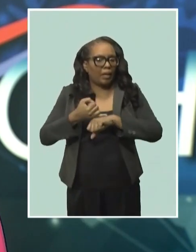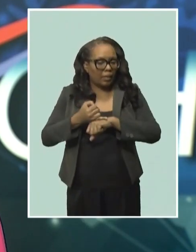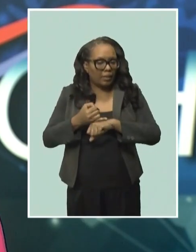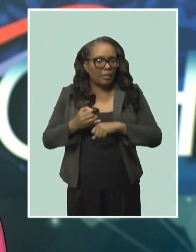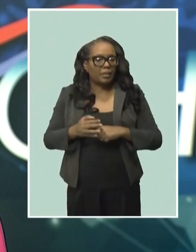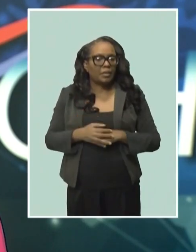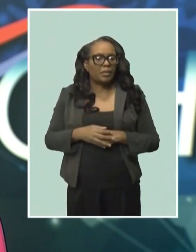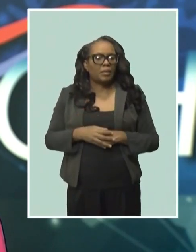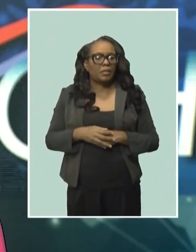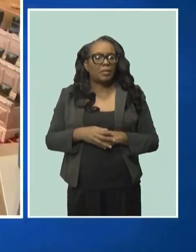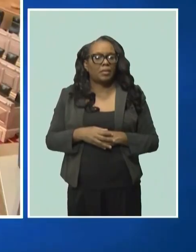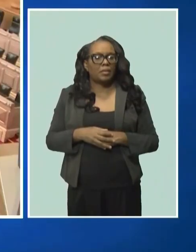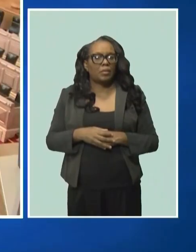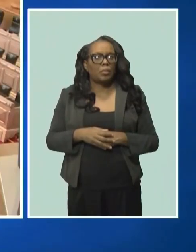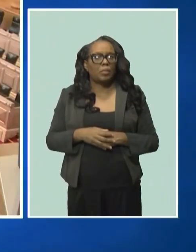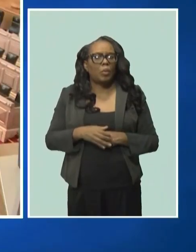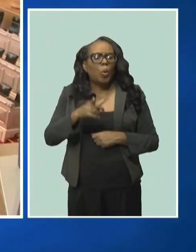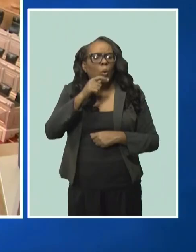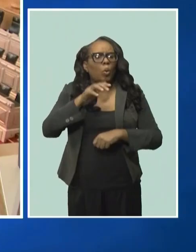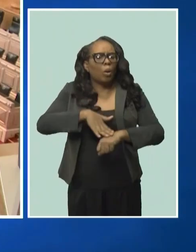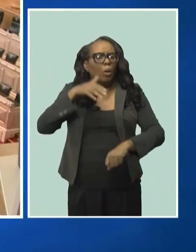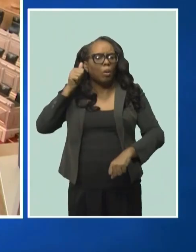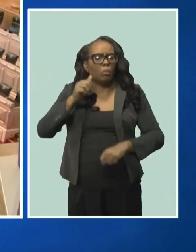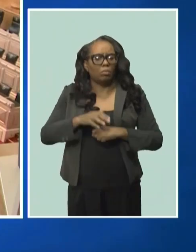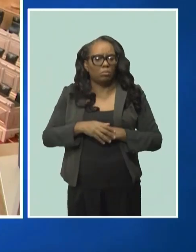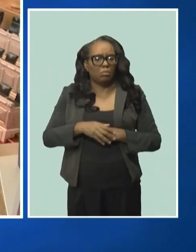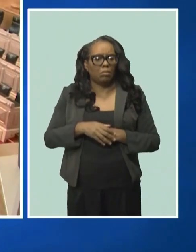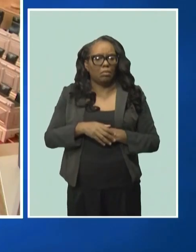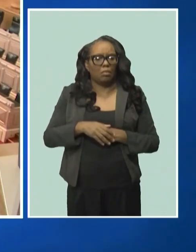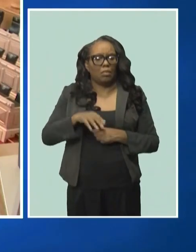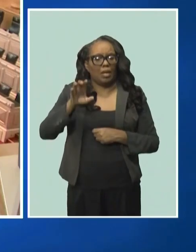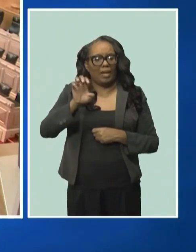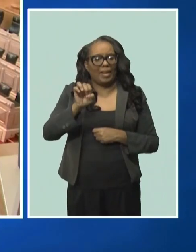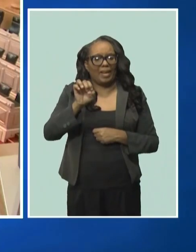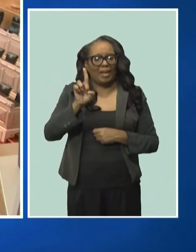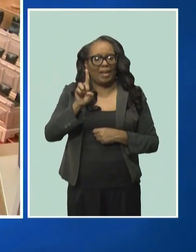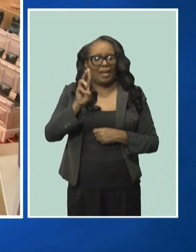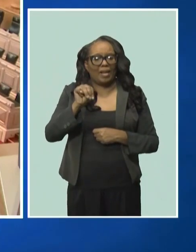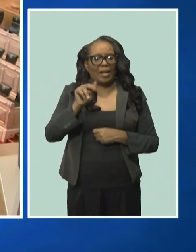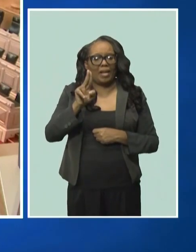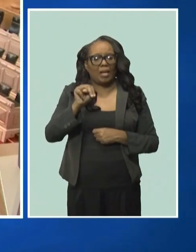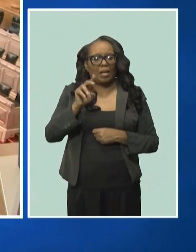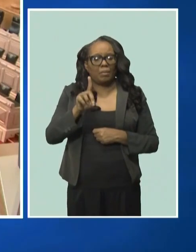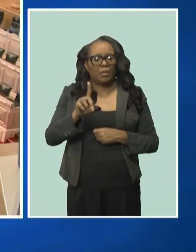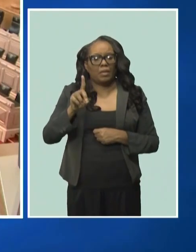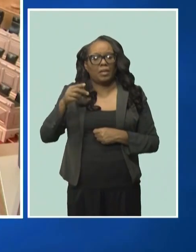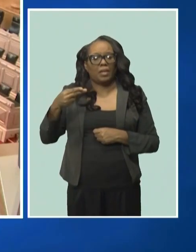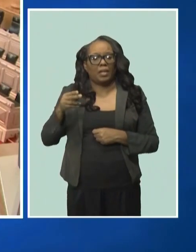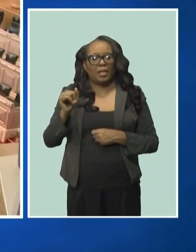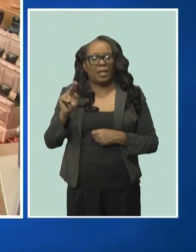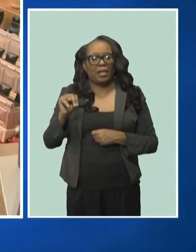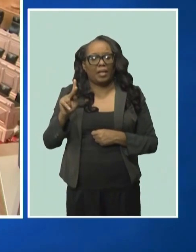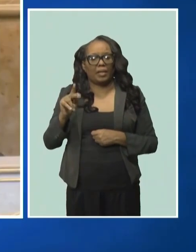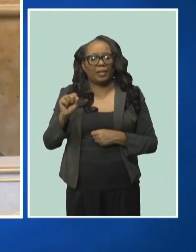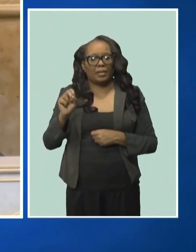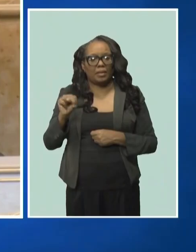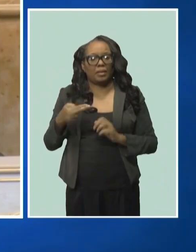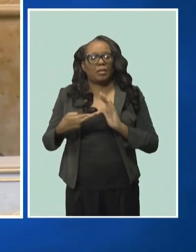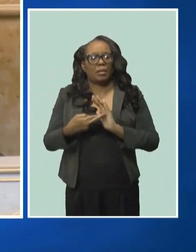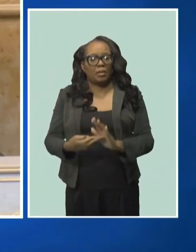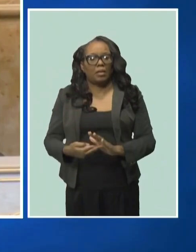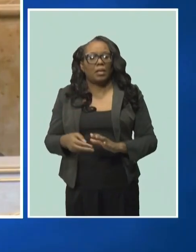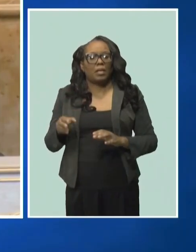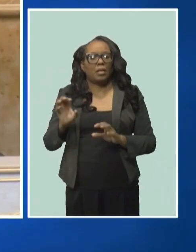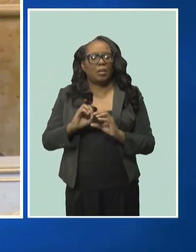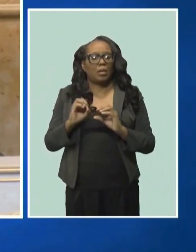call was made by Edmund Hinkson, the island's representative to the Organization of African, Caribbean and Pacific States,